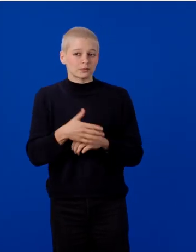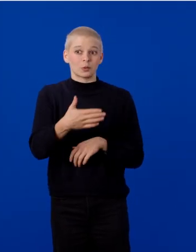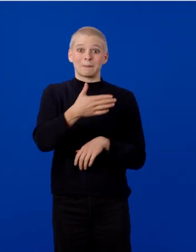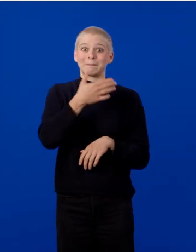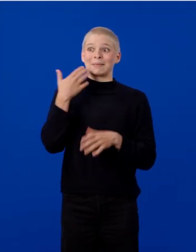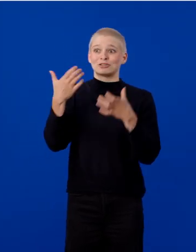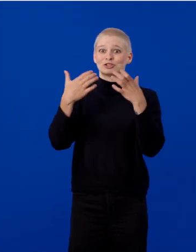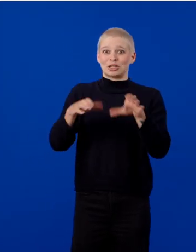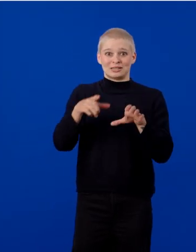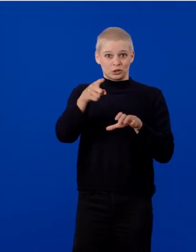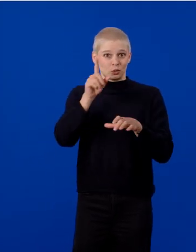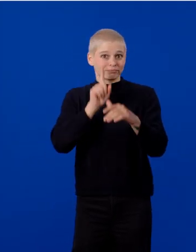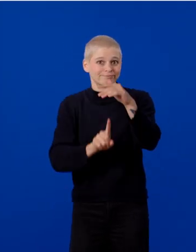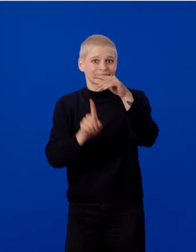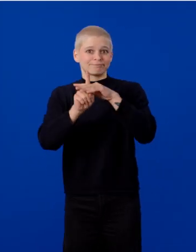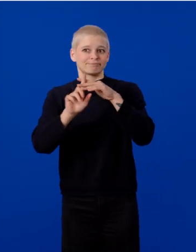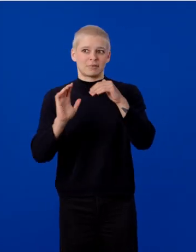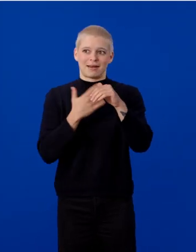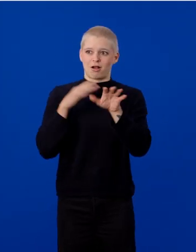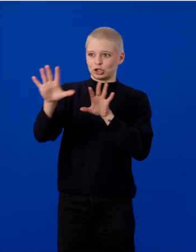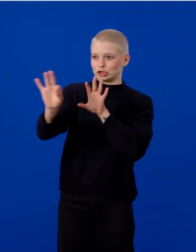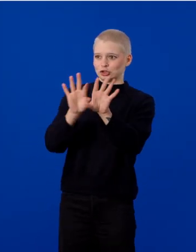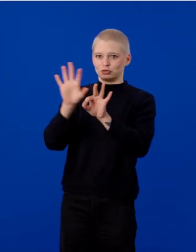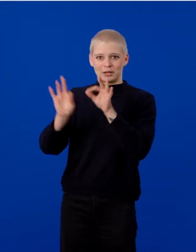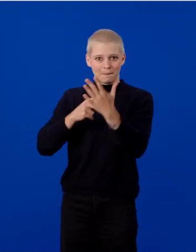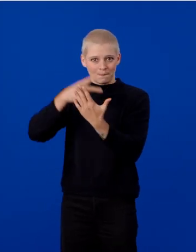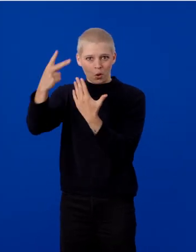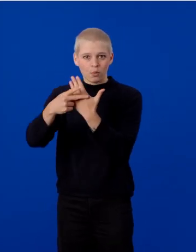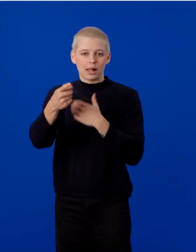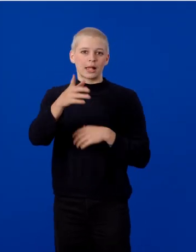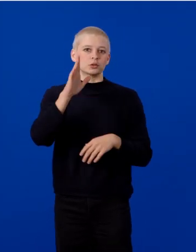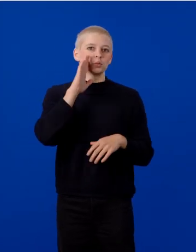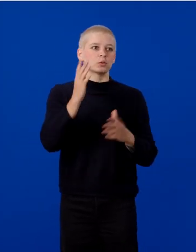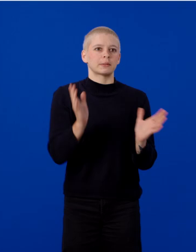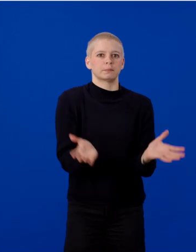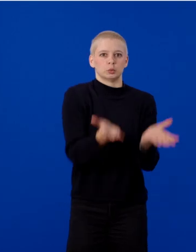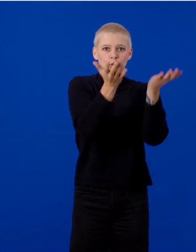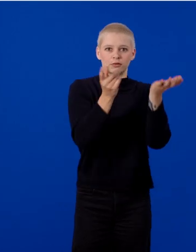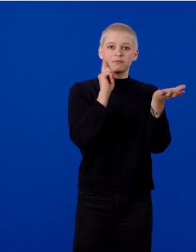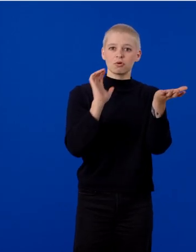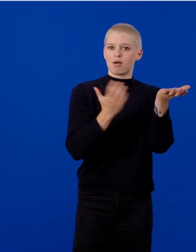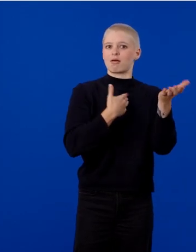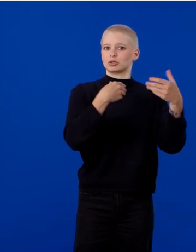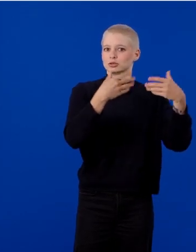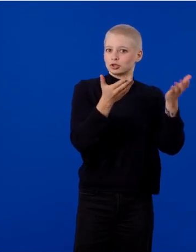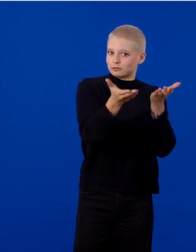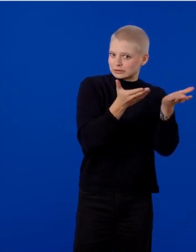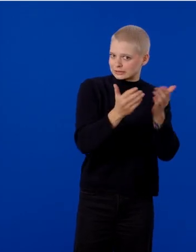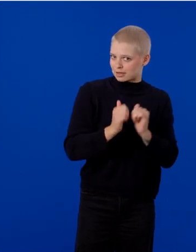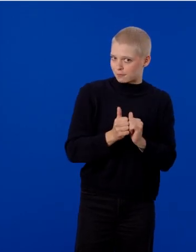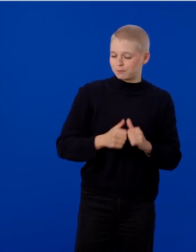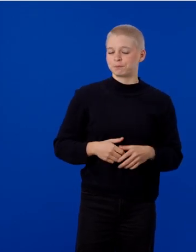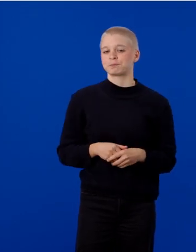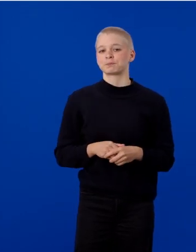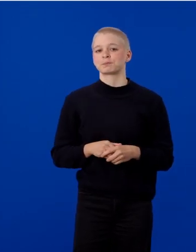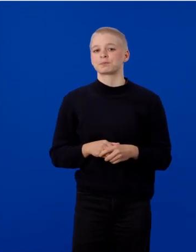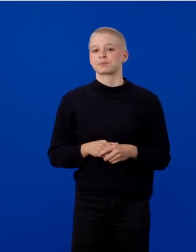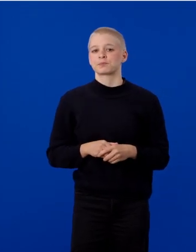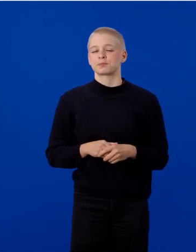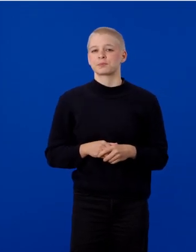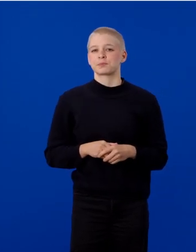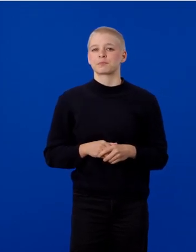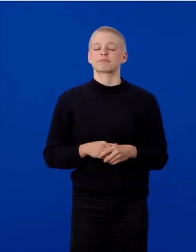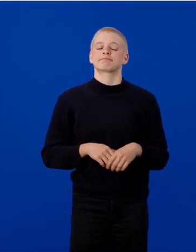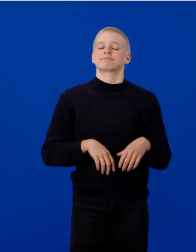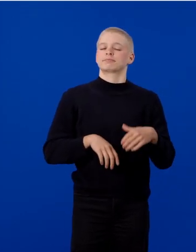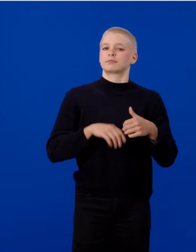in our curated programming and be upranked on our distribution surfaces is to do the following. First, focus on